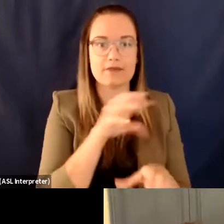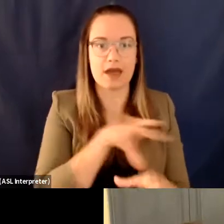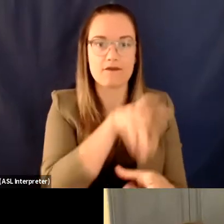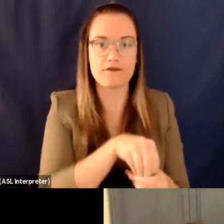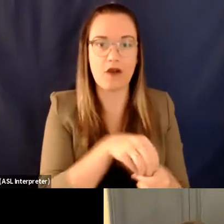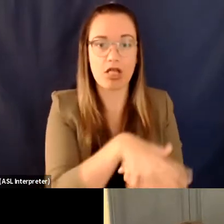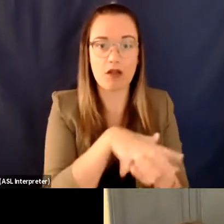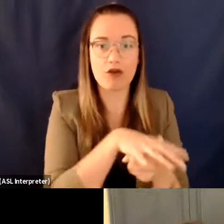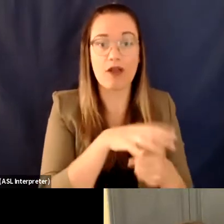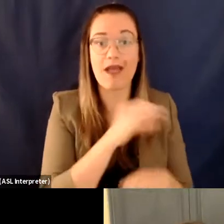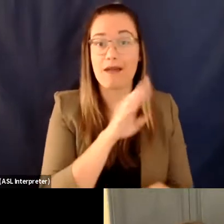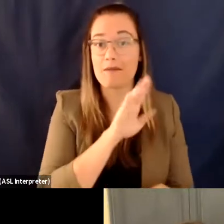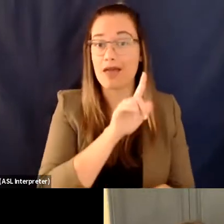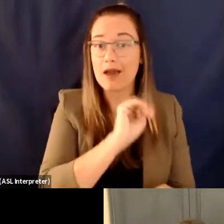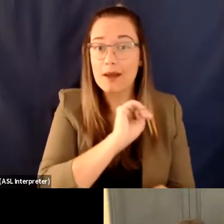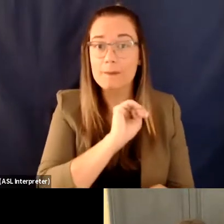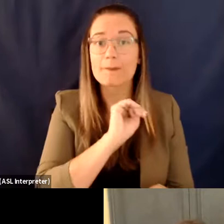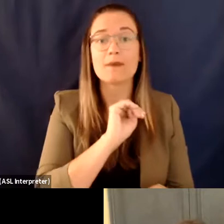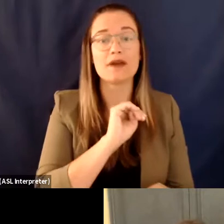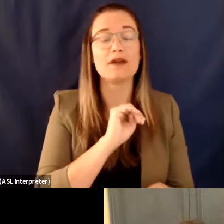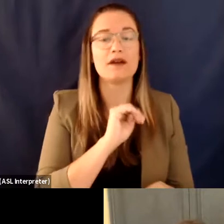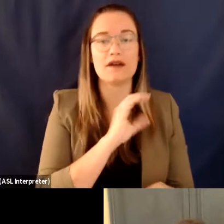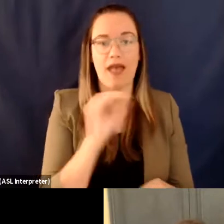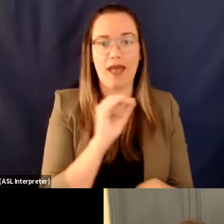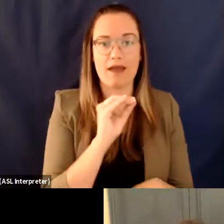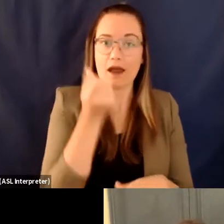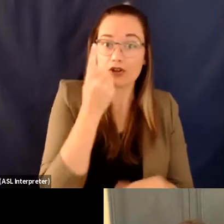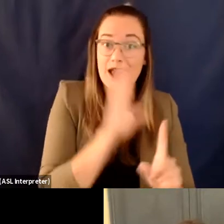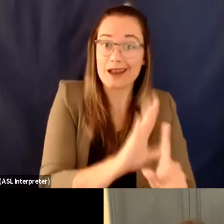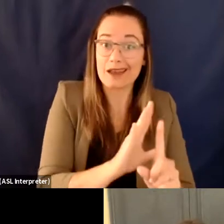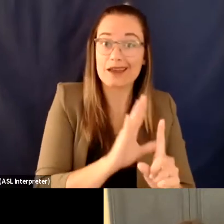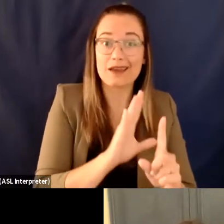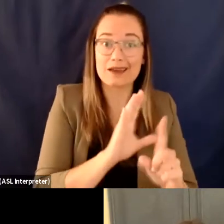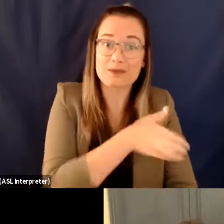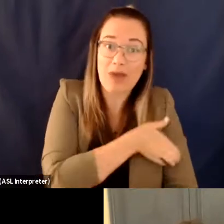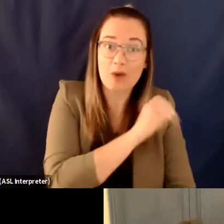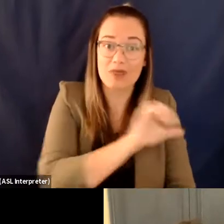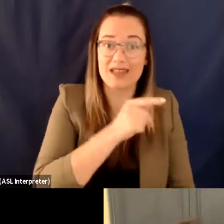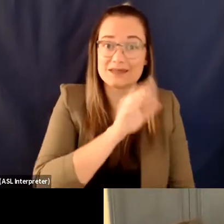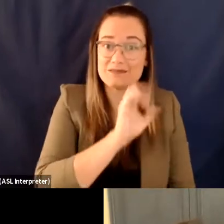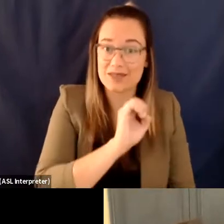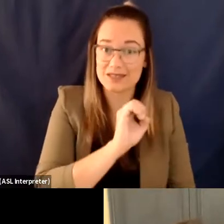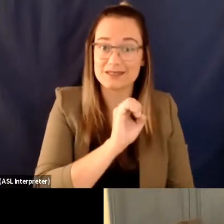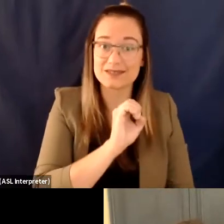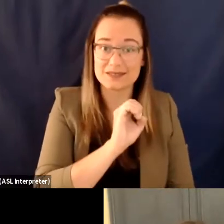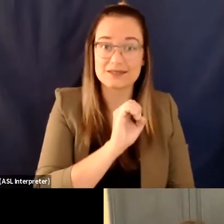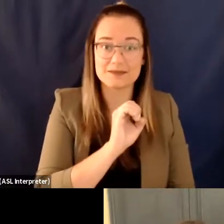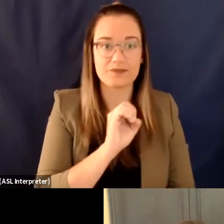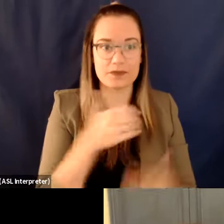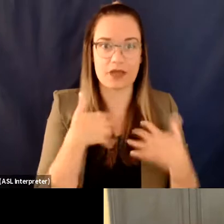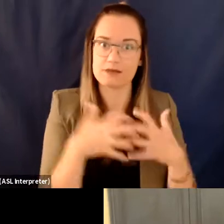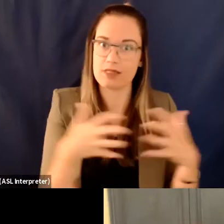and BLM and, you know, understands his superpowers in that space, which he has a lot of.